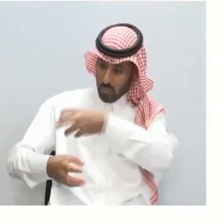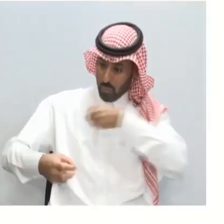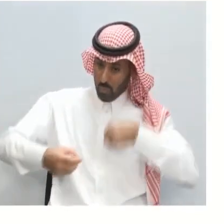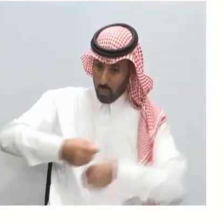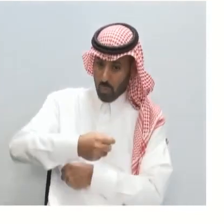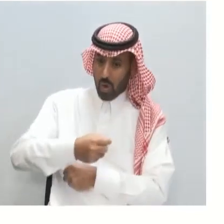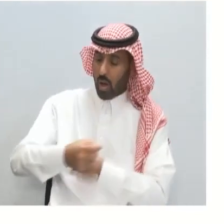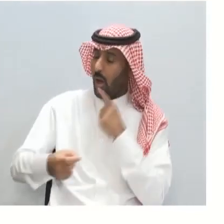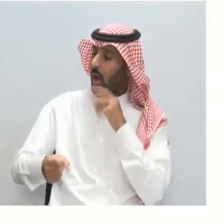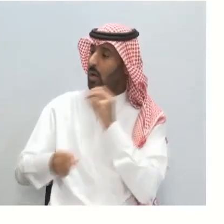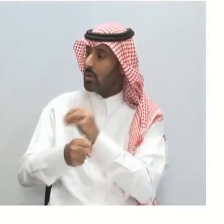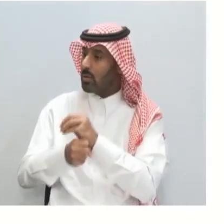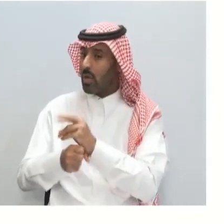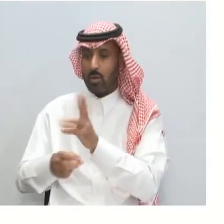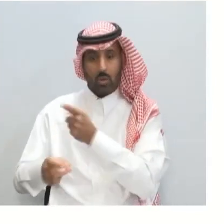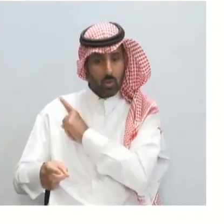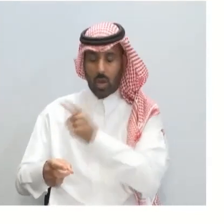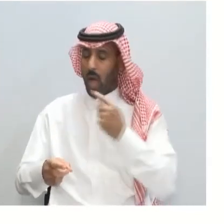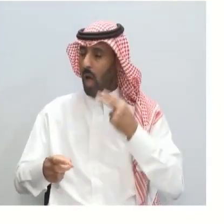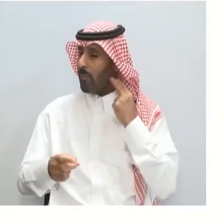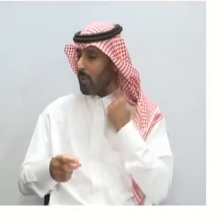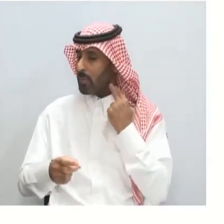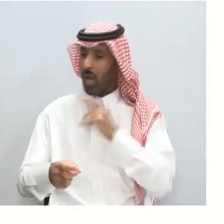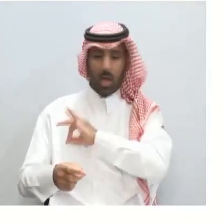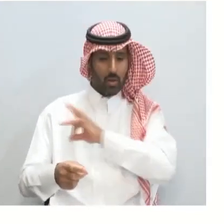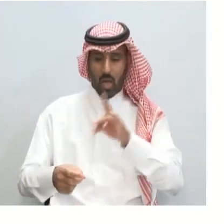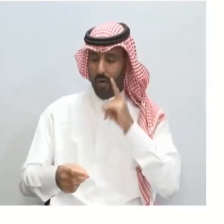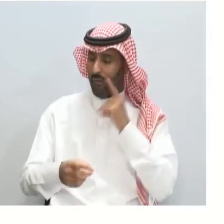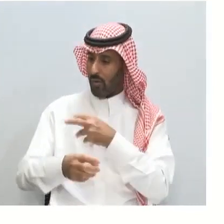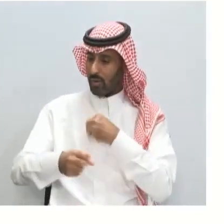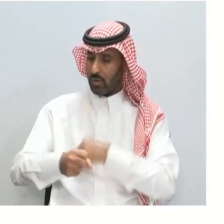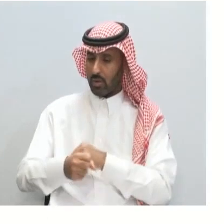he promised me he wouldn't steal anything again and begged me not to tell the